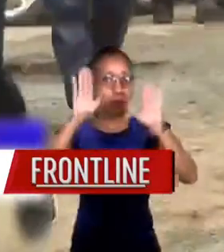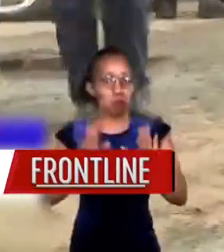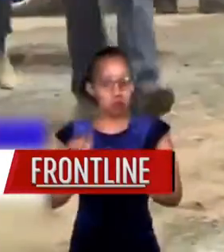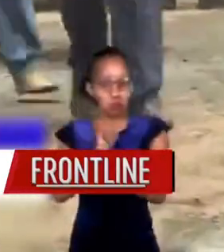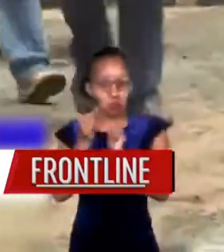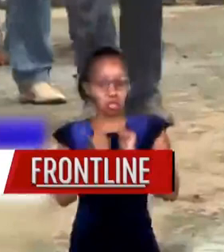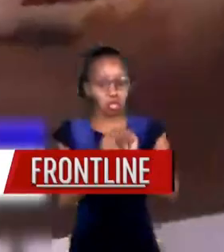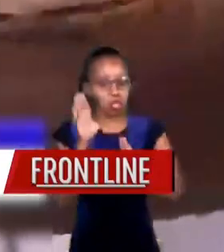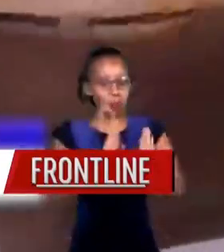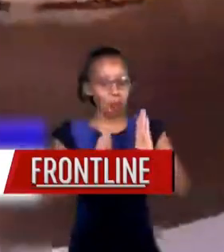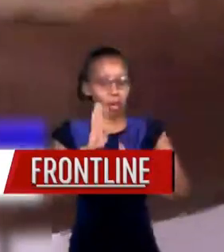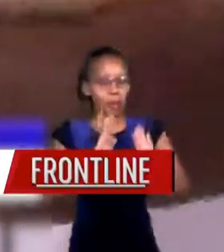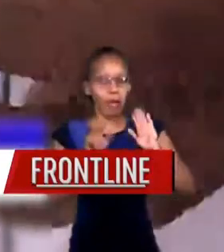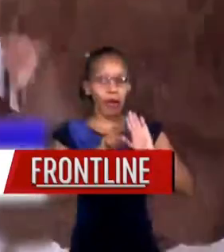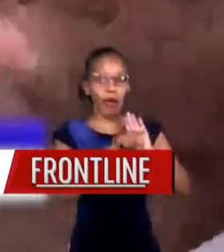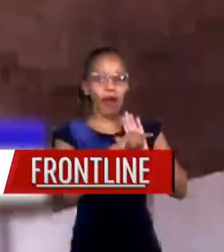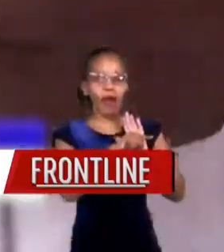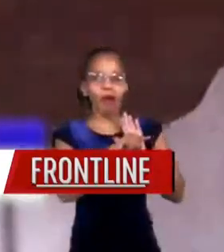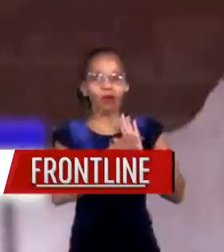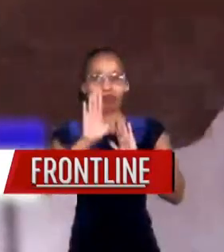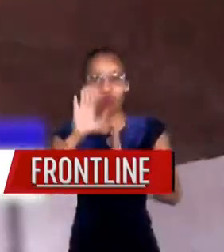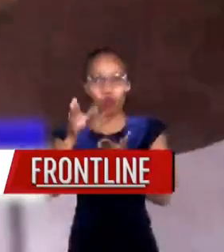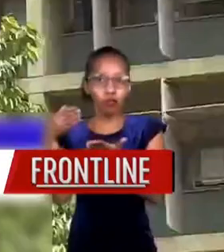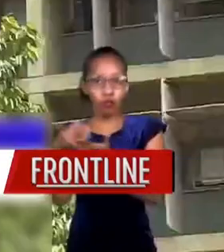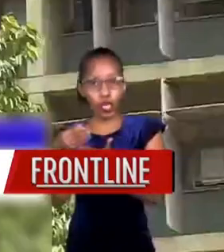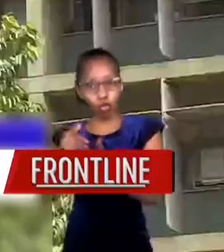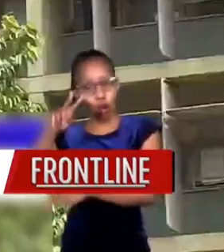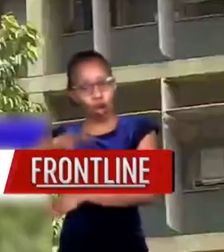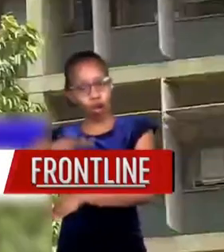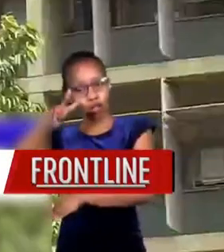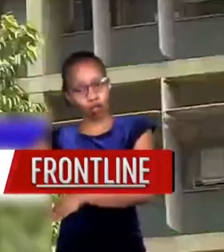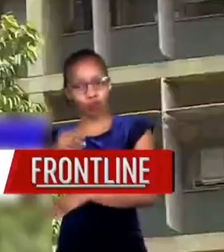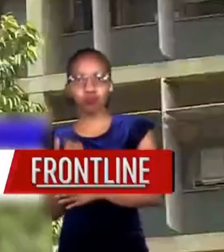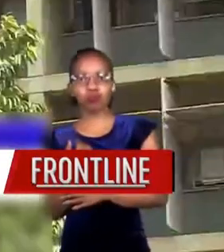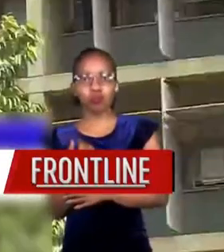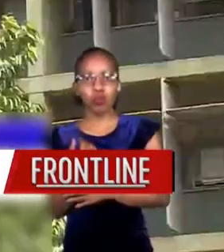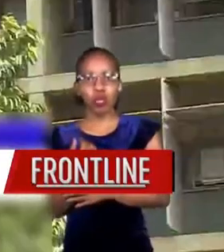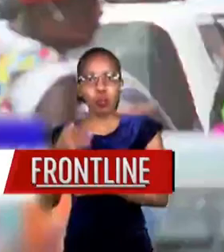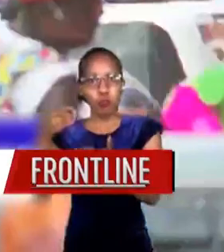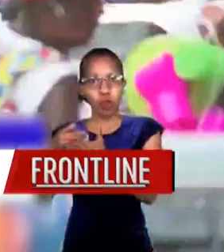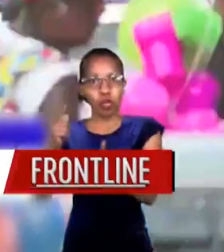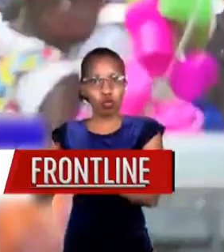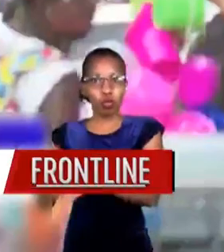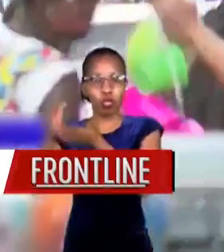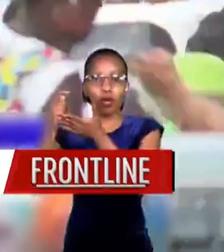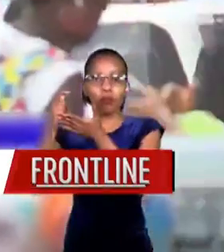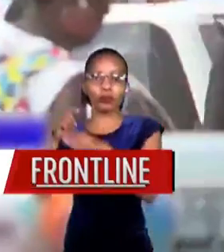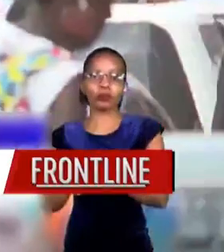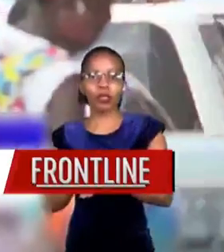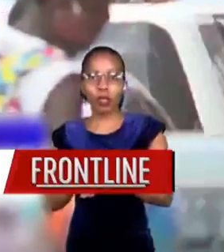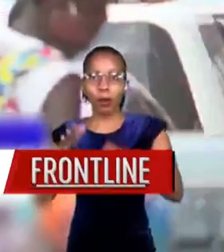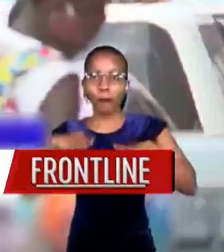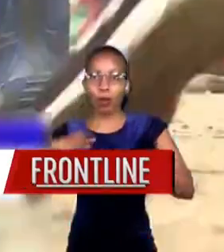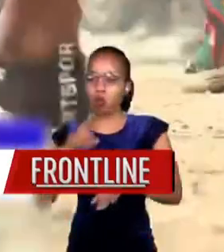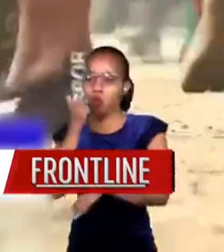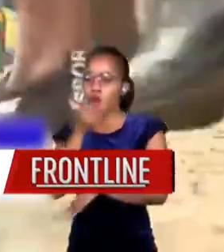behaviors. It gets right to the heart of your financial attitudes. Gaki says financial therapy can help those who need to dig deeper into